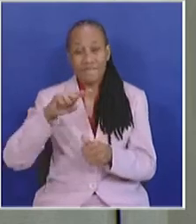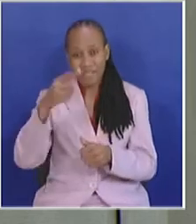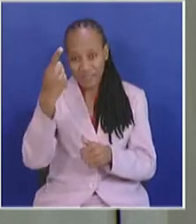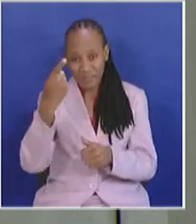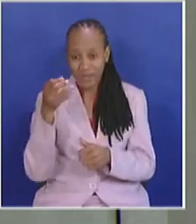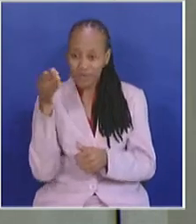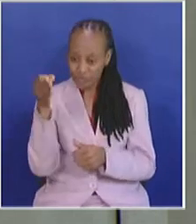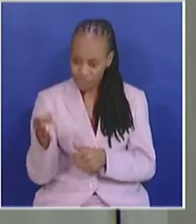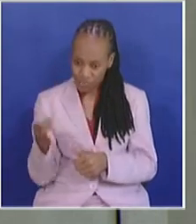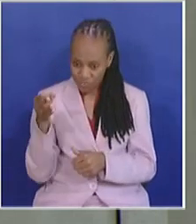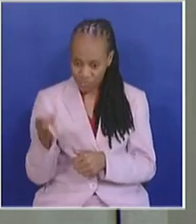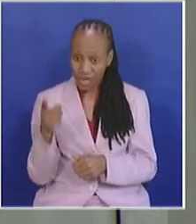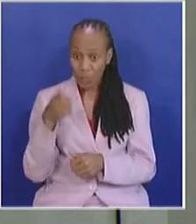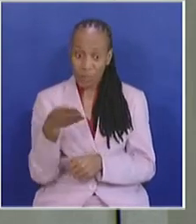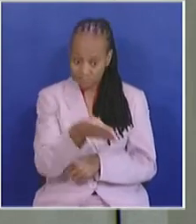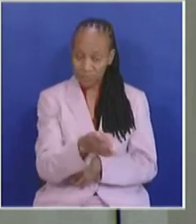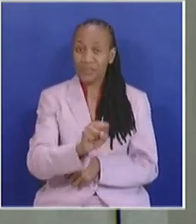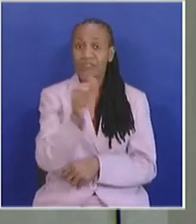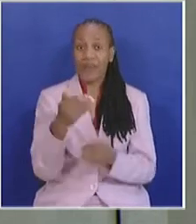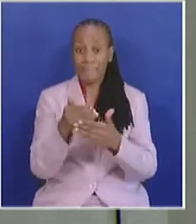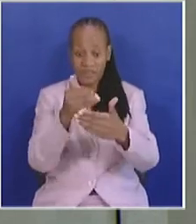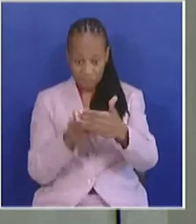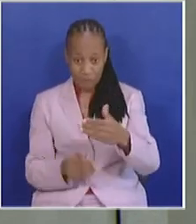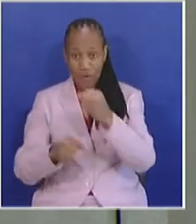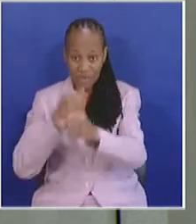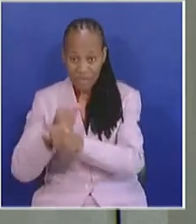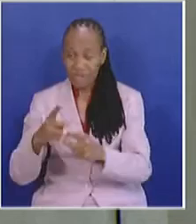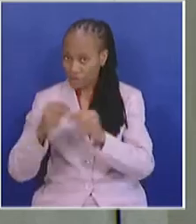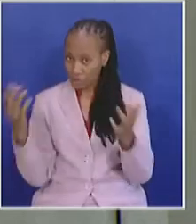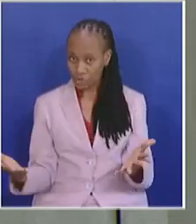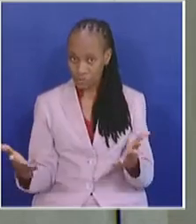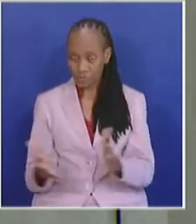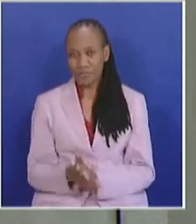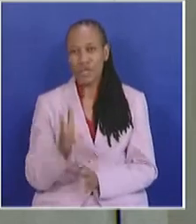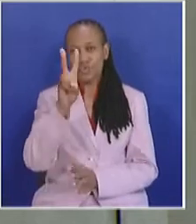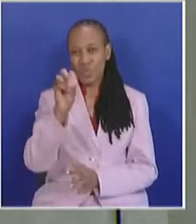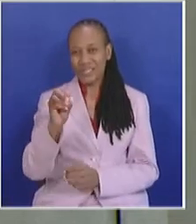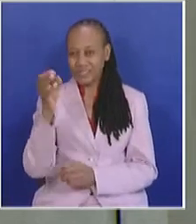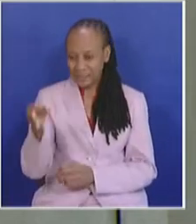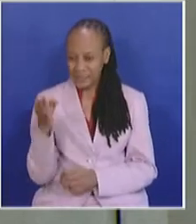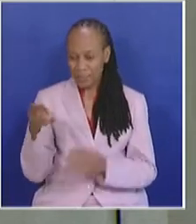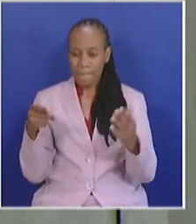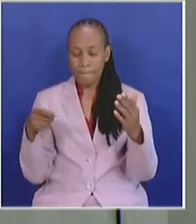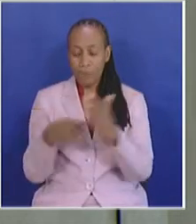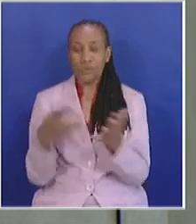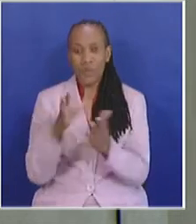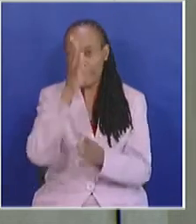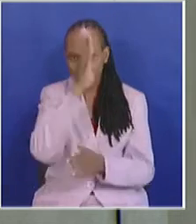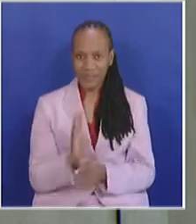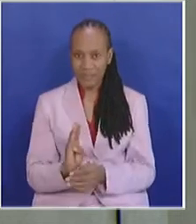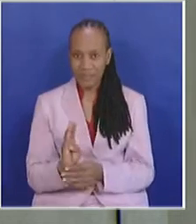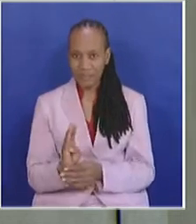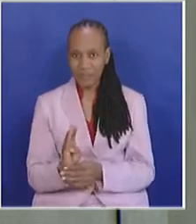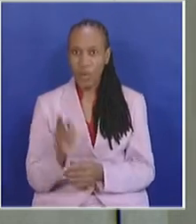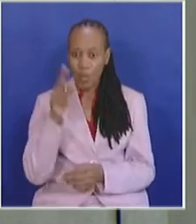Africa before the end of this financial year. The first 20 trains manufactured in Brazil will be delivered by the